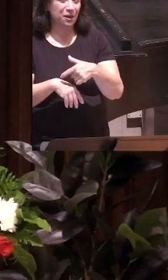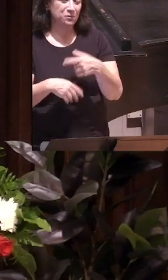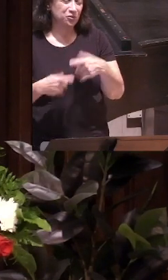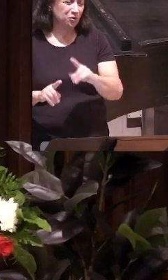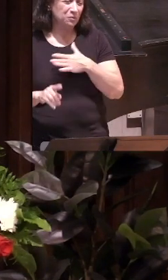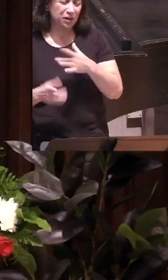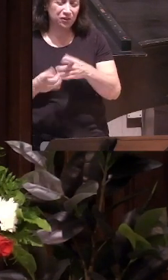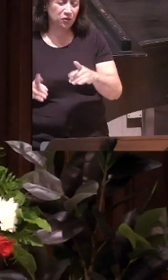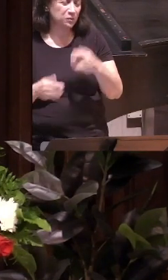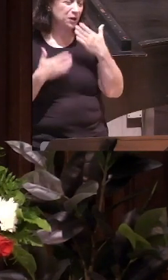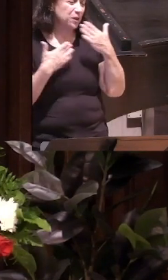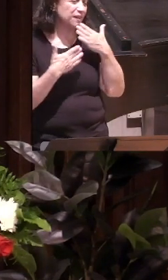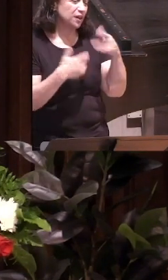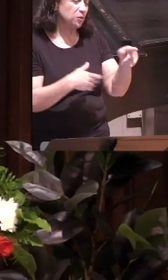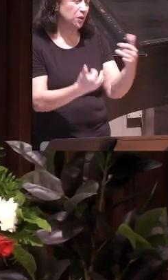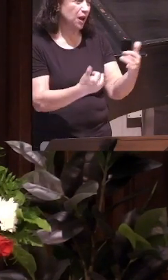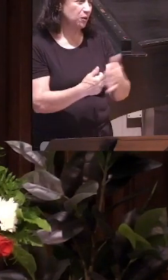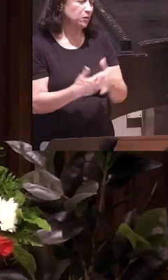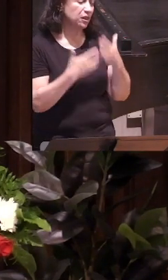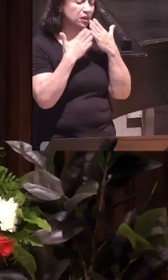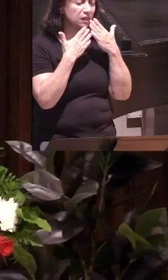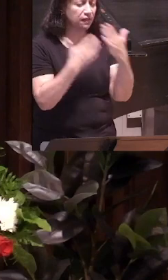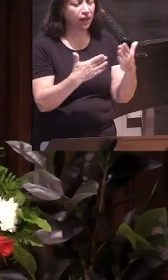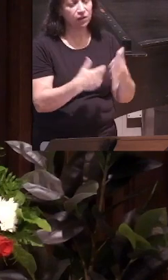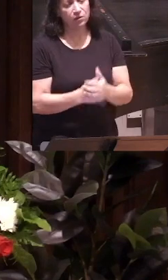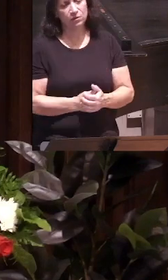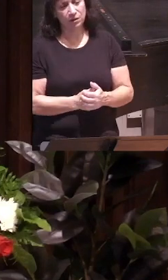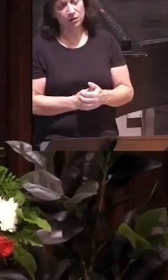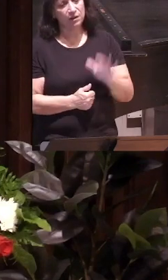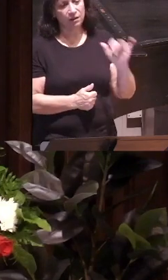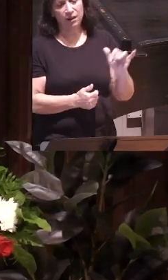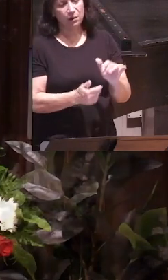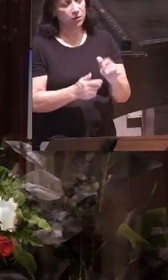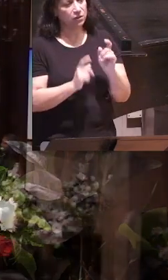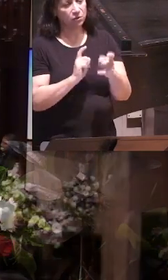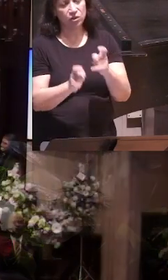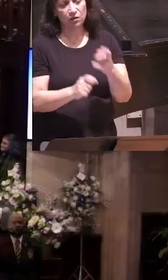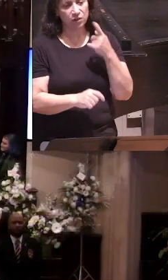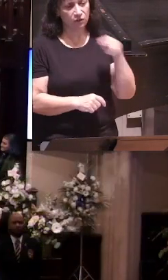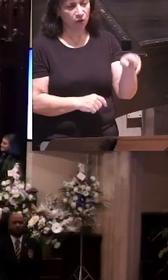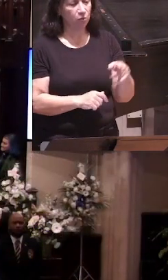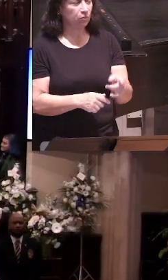but I want to thank you now. Thank you. That was very generous.